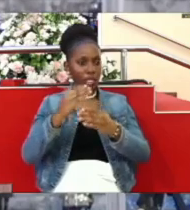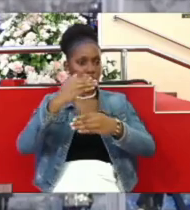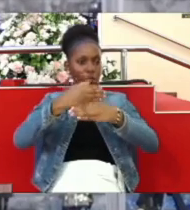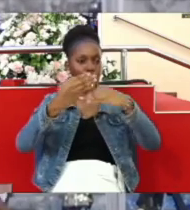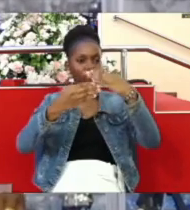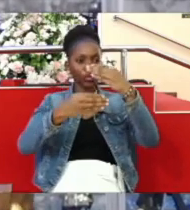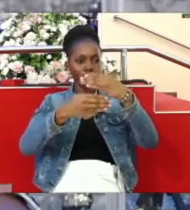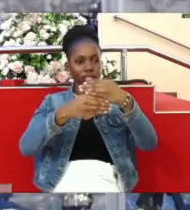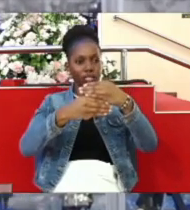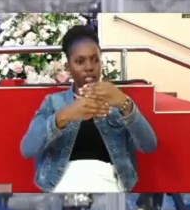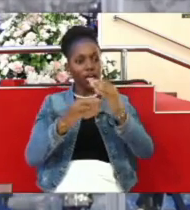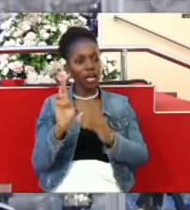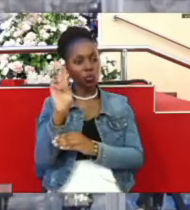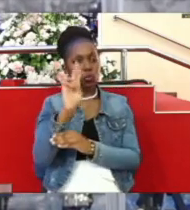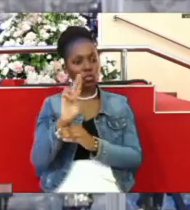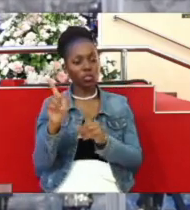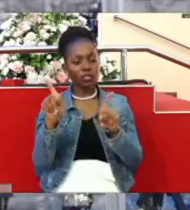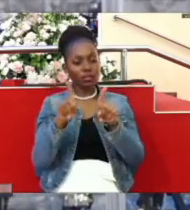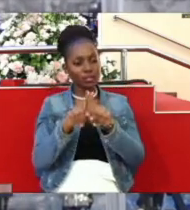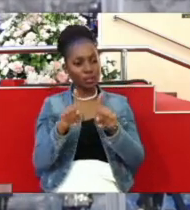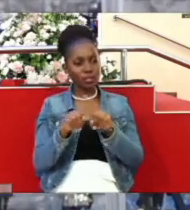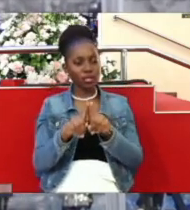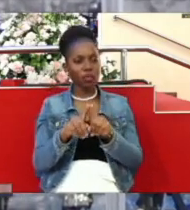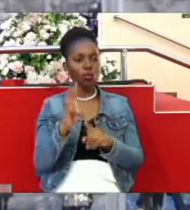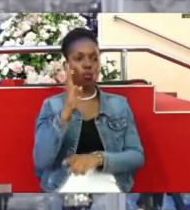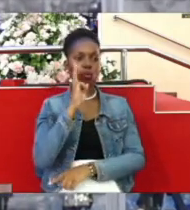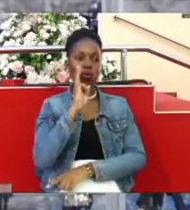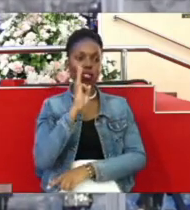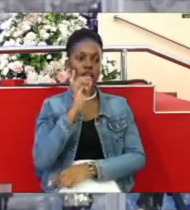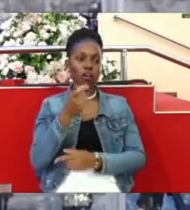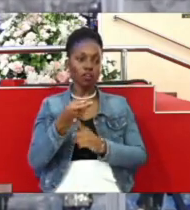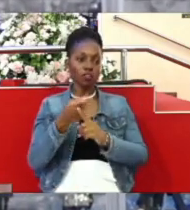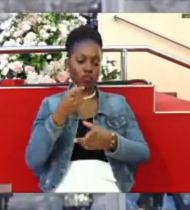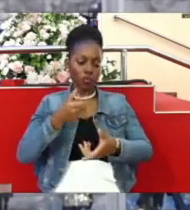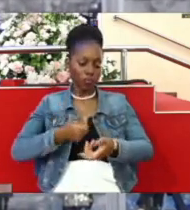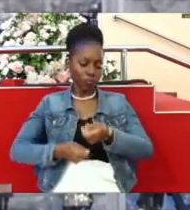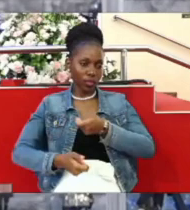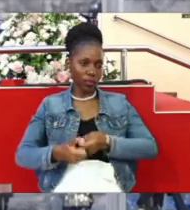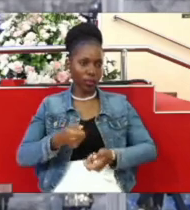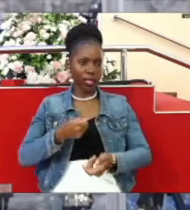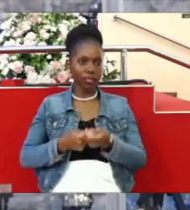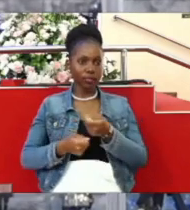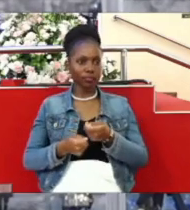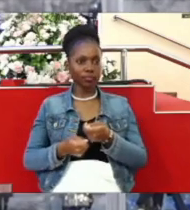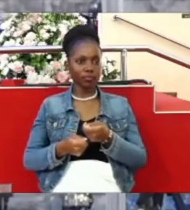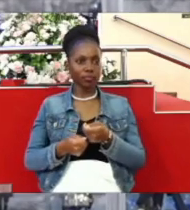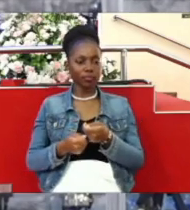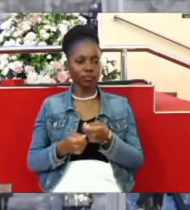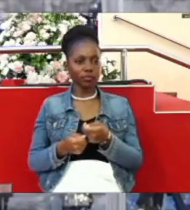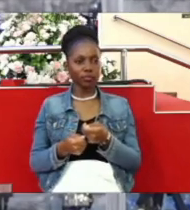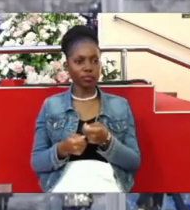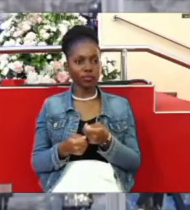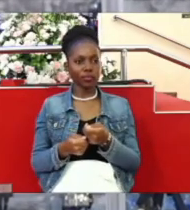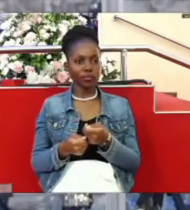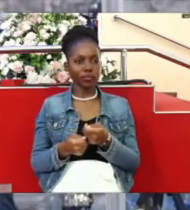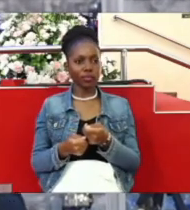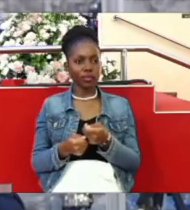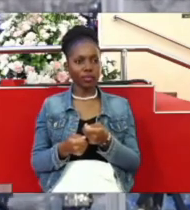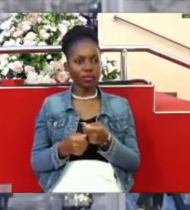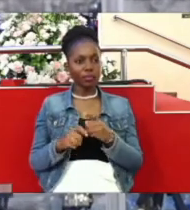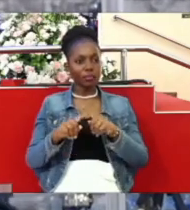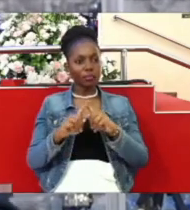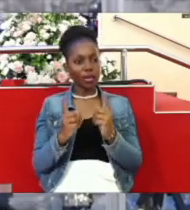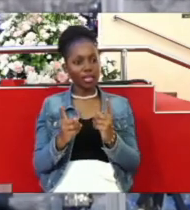And he was using that water from that well also. But somehow along the way there was a disagreement. I don't know